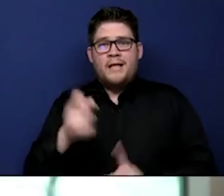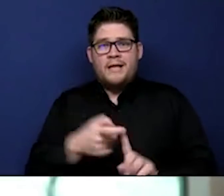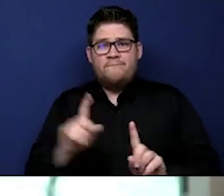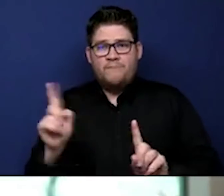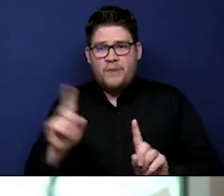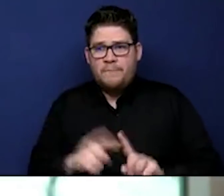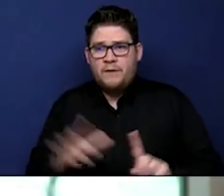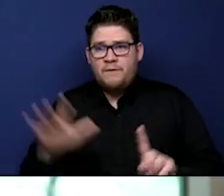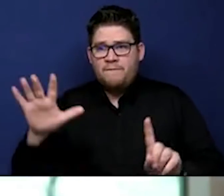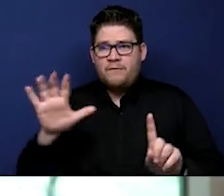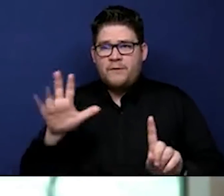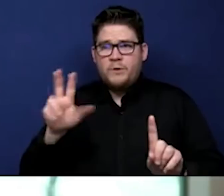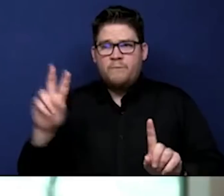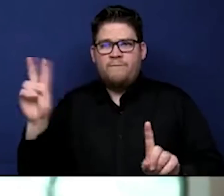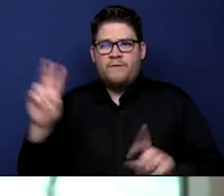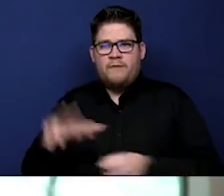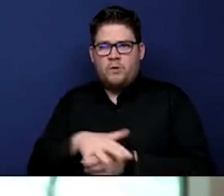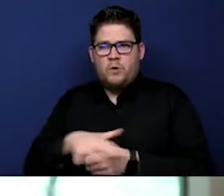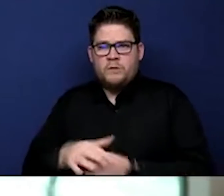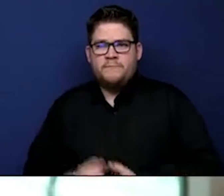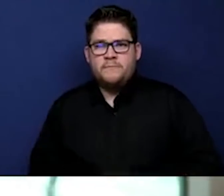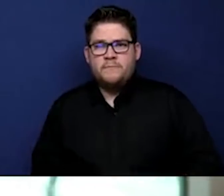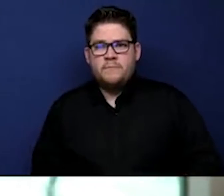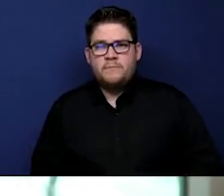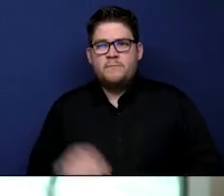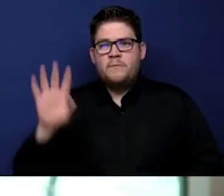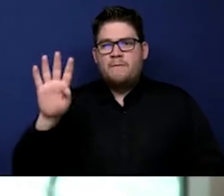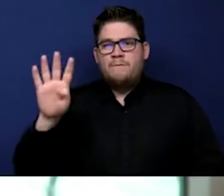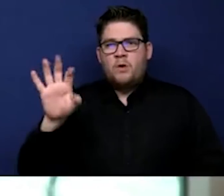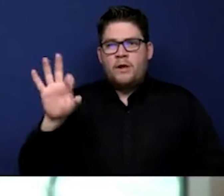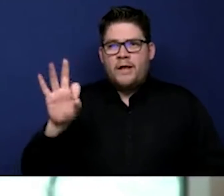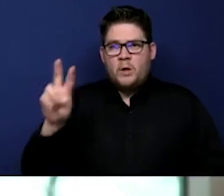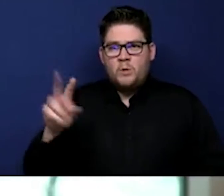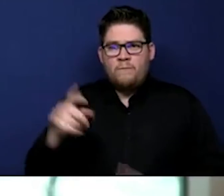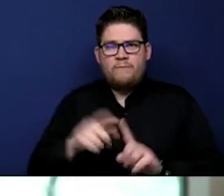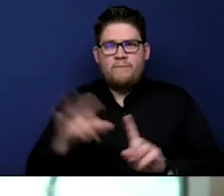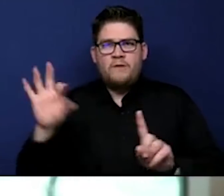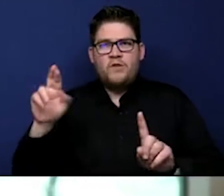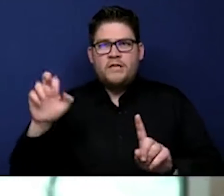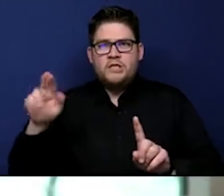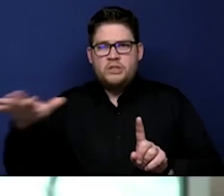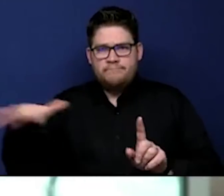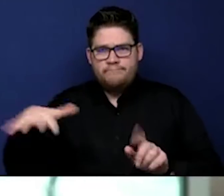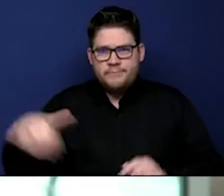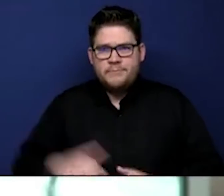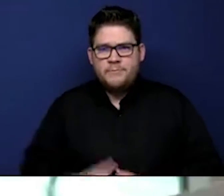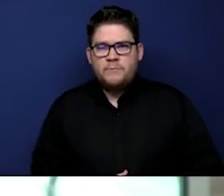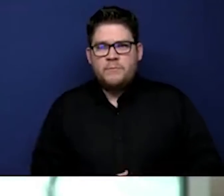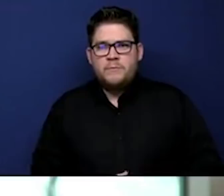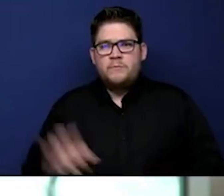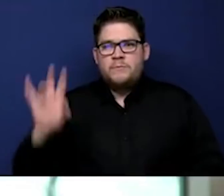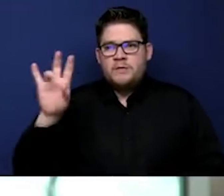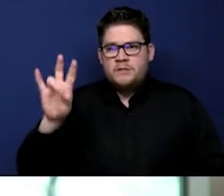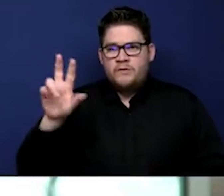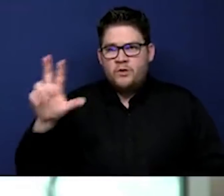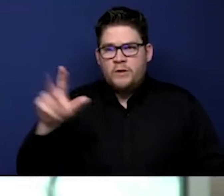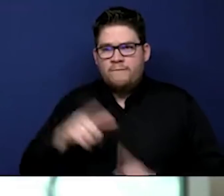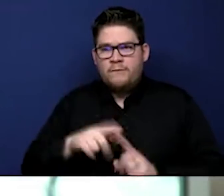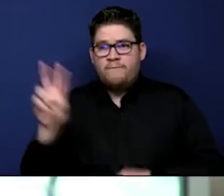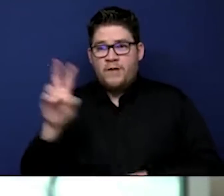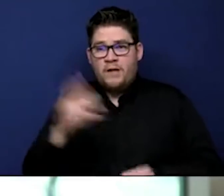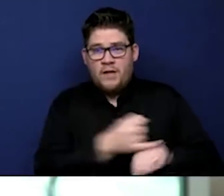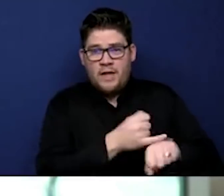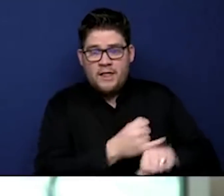Coastal Health Region, 492 were people in the Fraser Health Region, 73 people on Vancouver Island